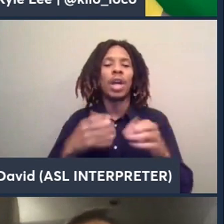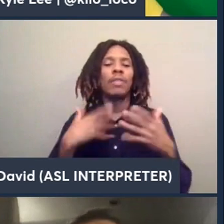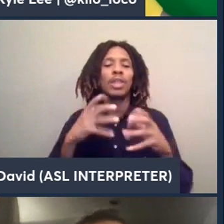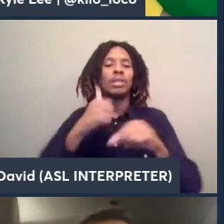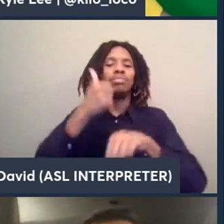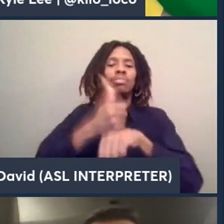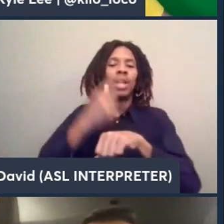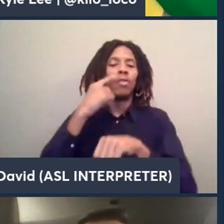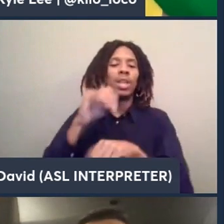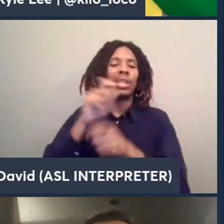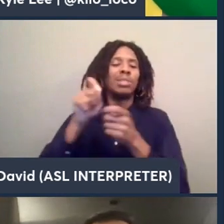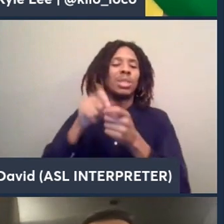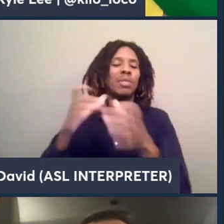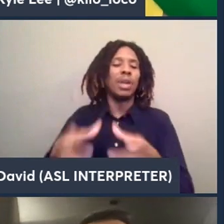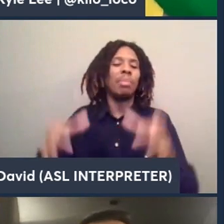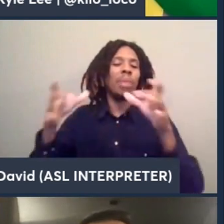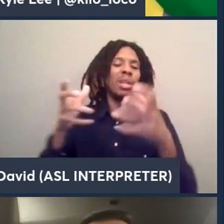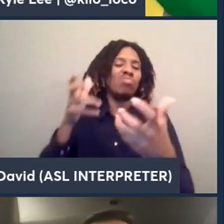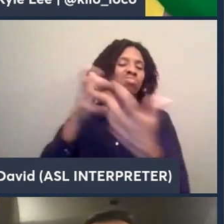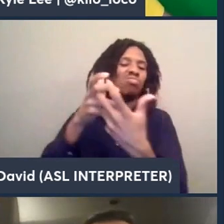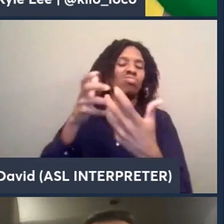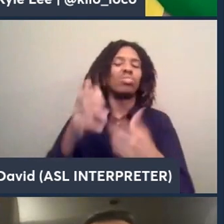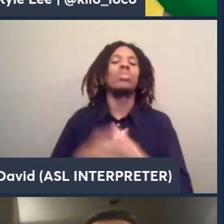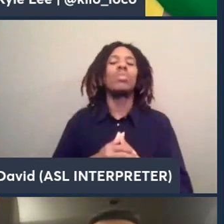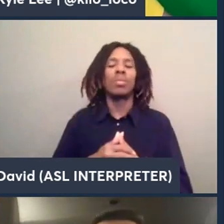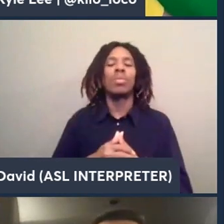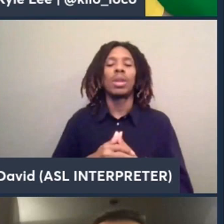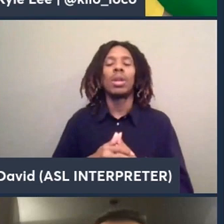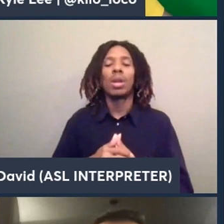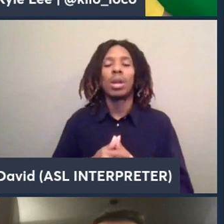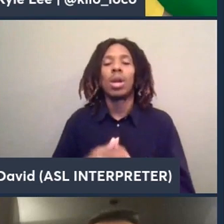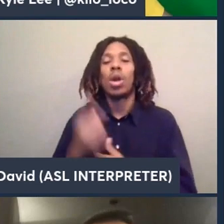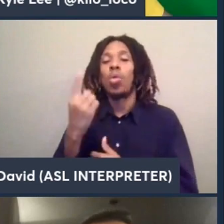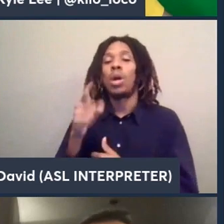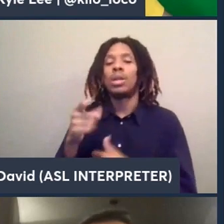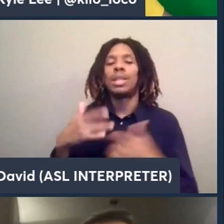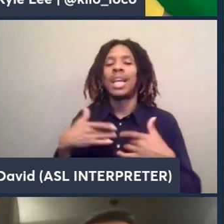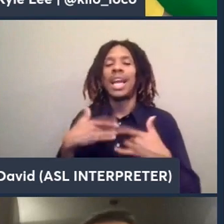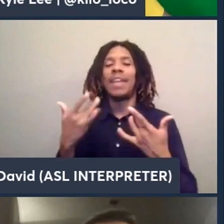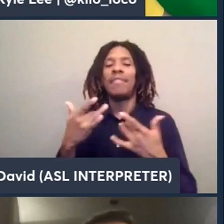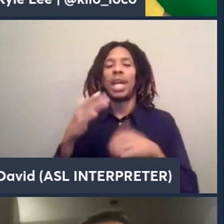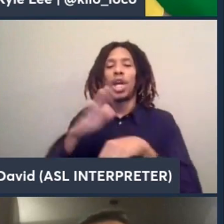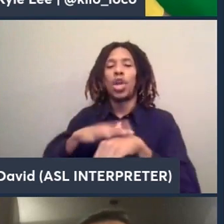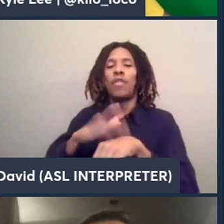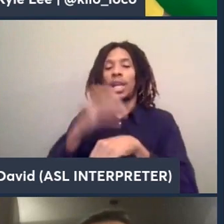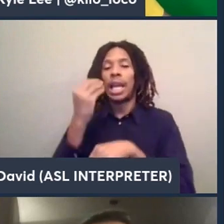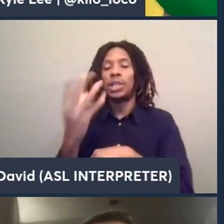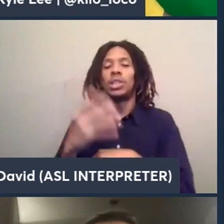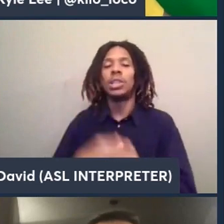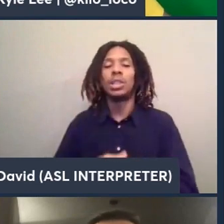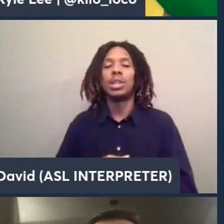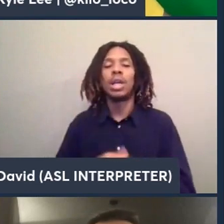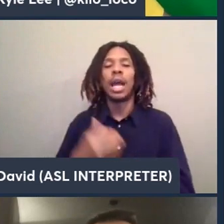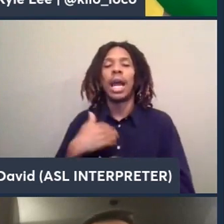that specific bucket, right? So one of that is event notification. So as you can see, I have a